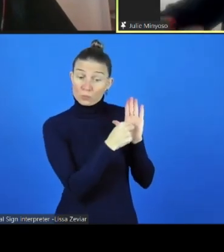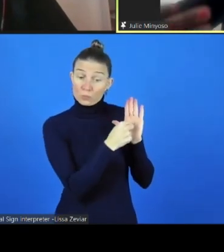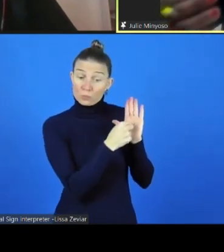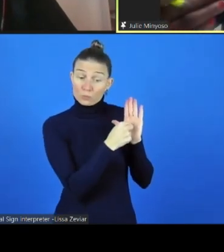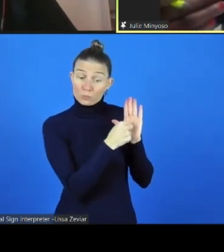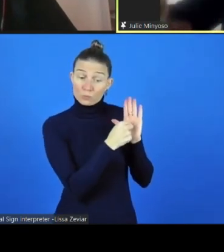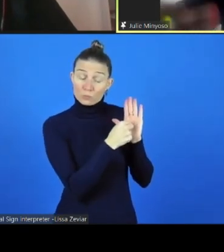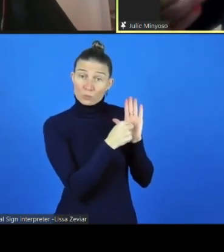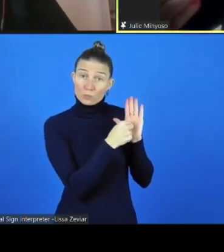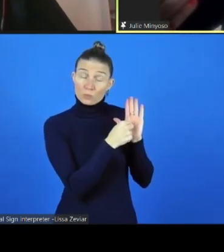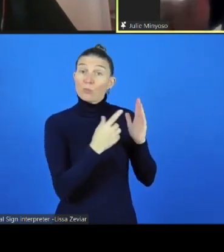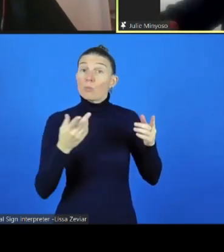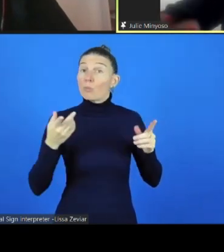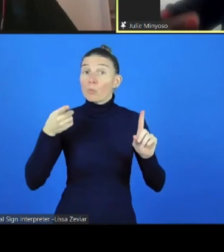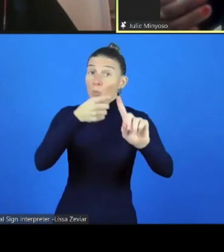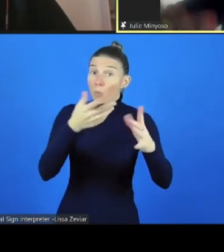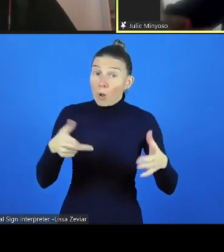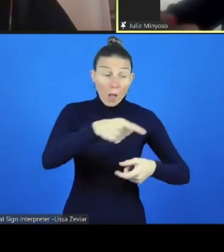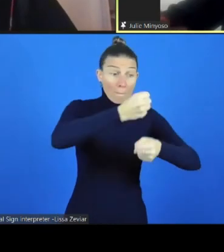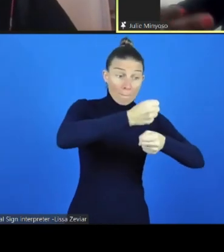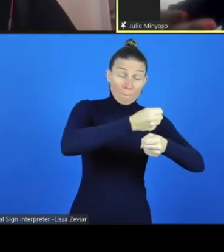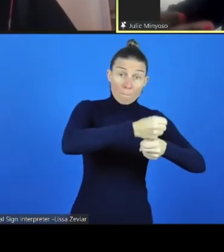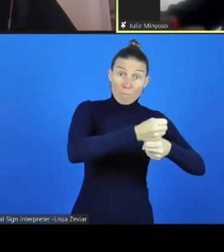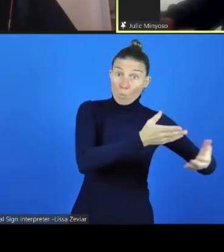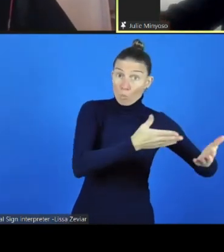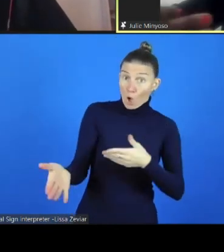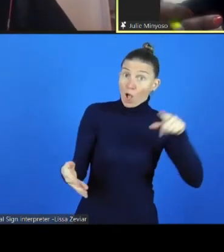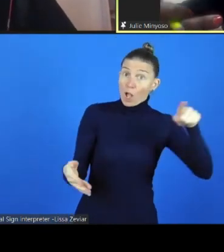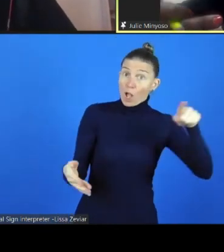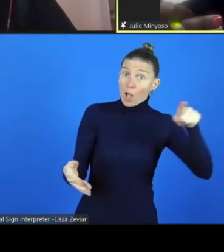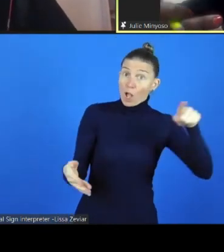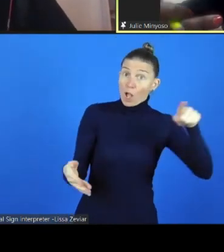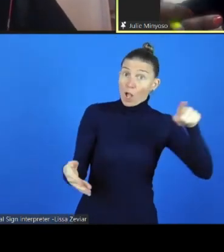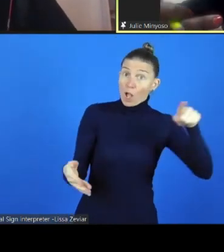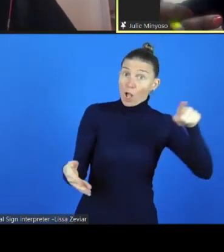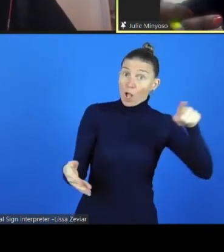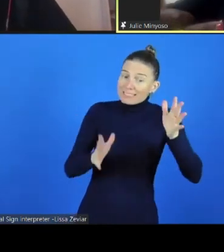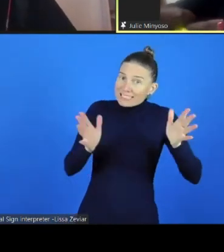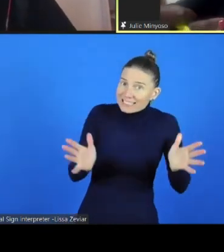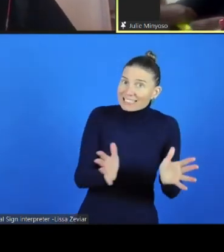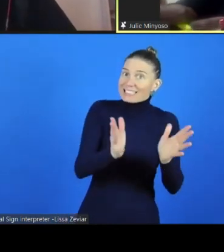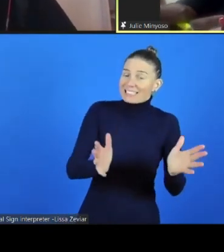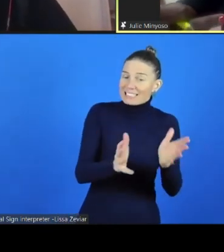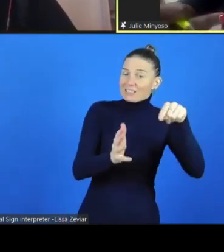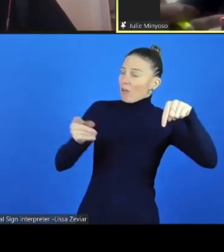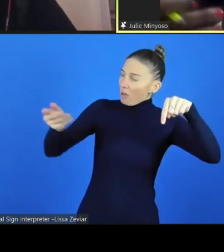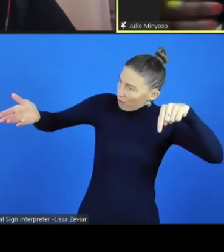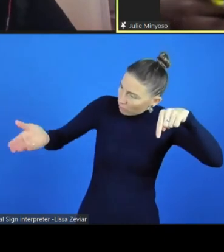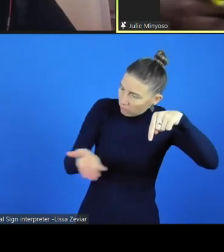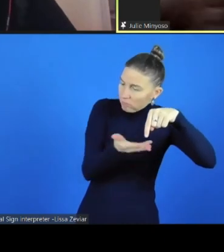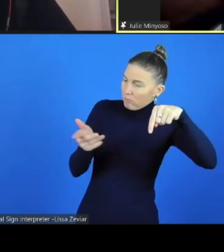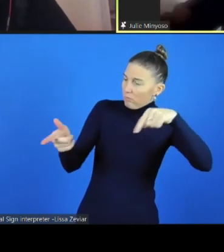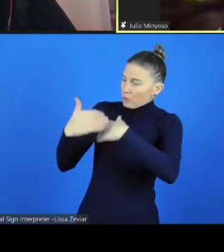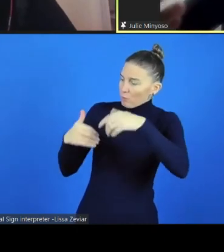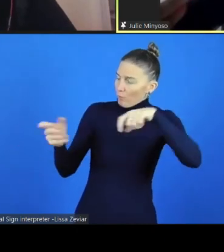incentives to employers who engage persons with disabilities within the workforce, because then you know, it's